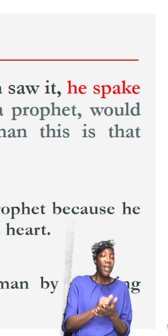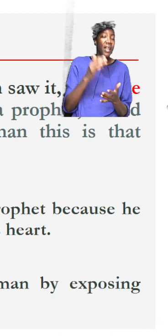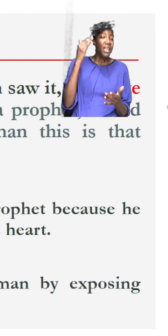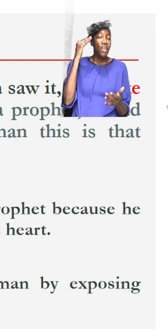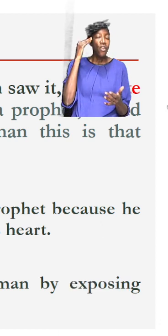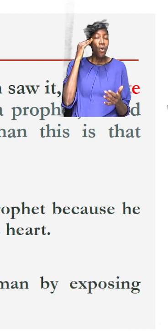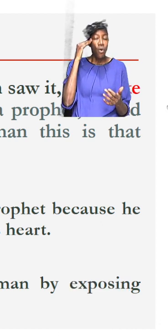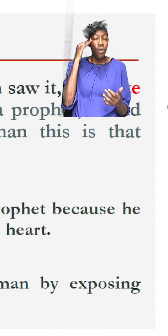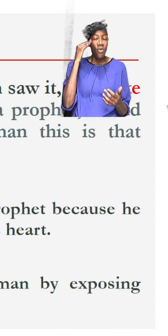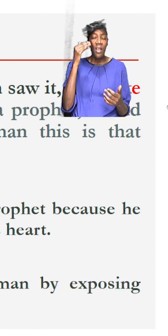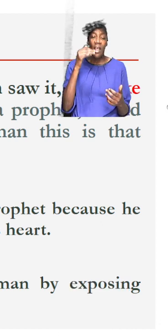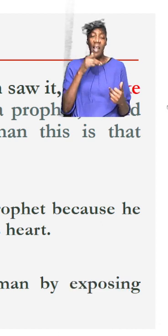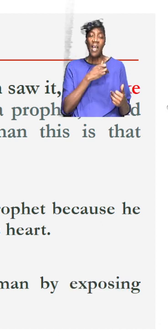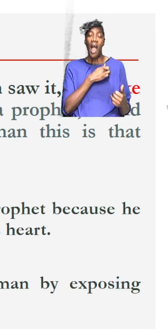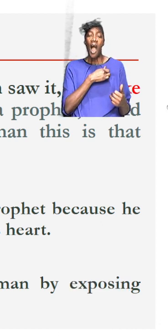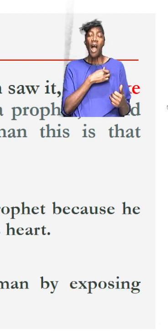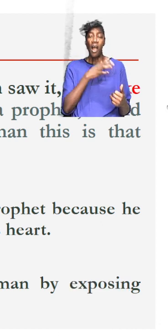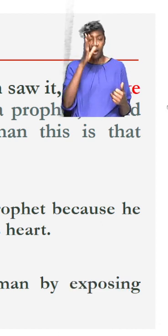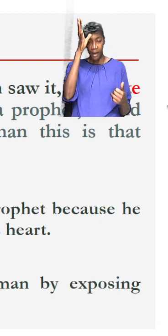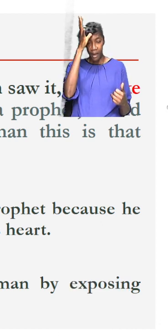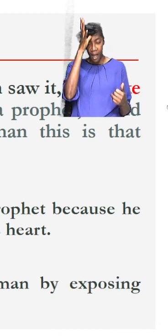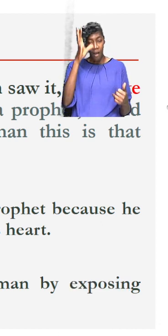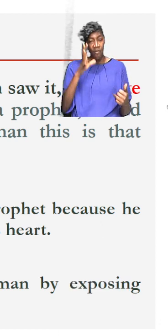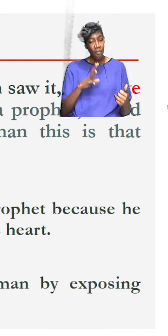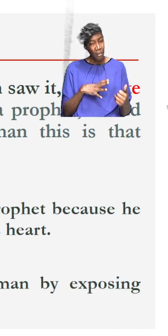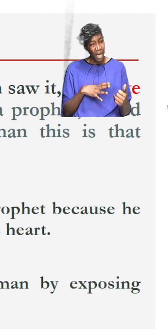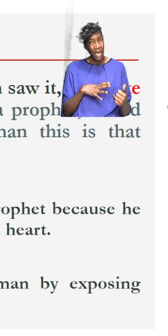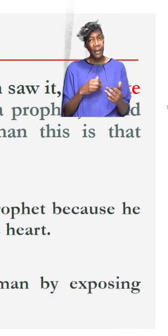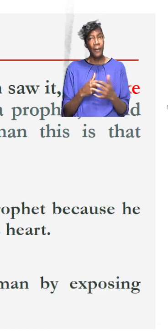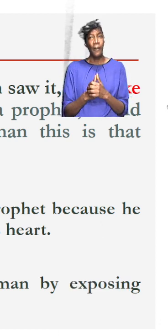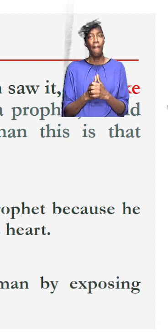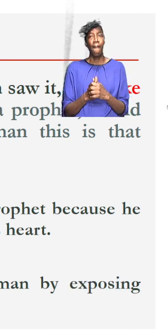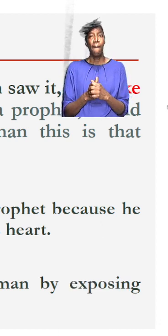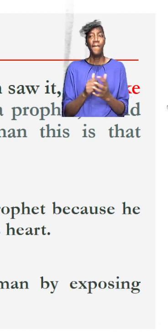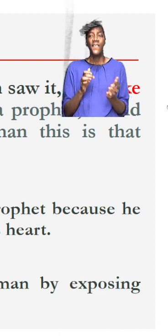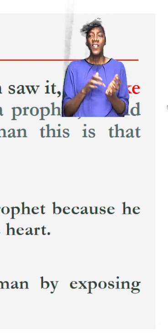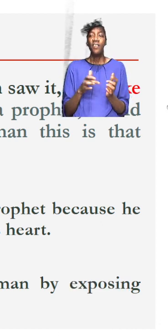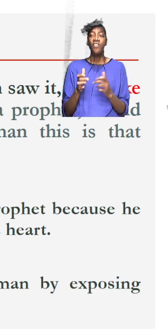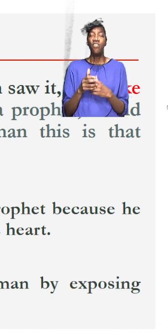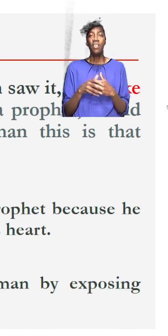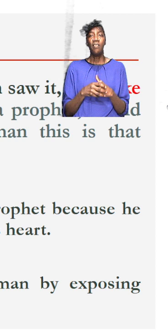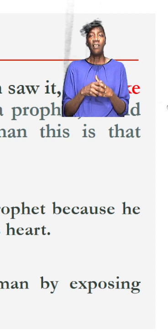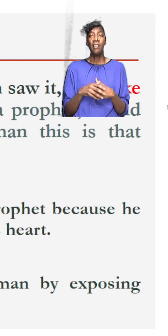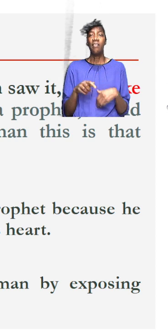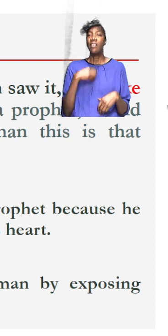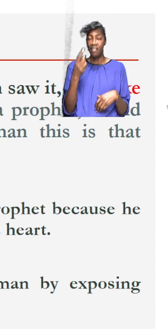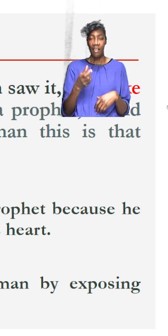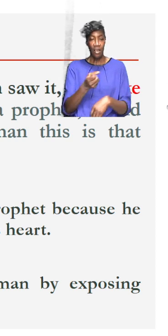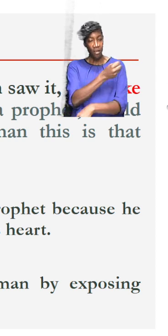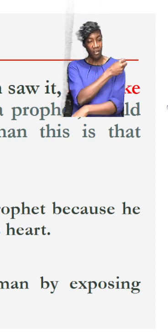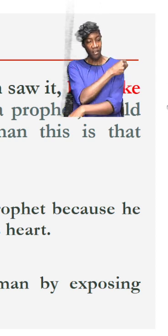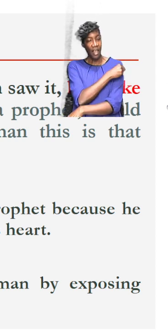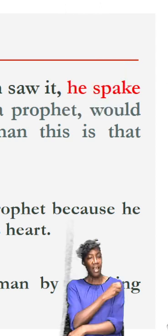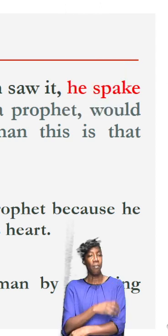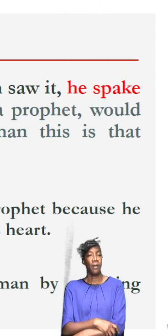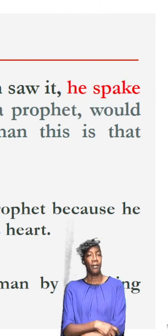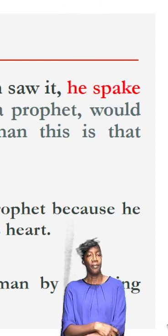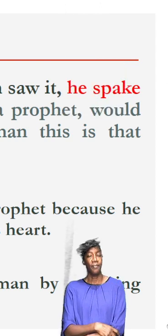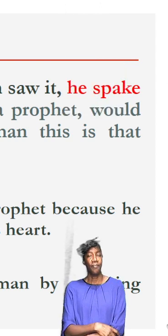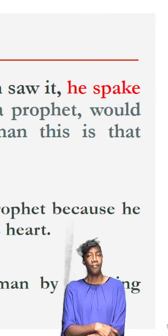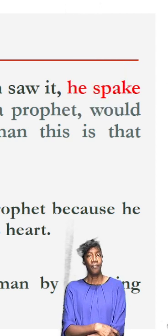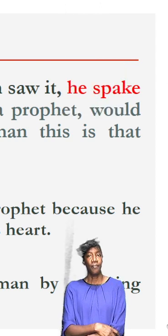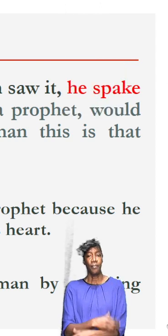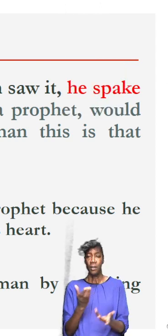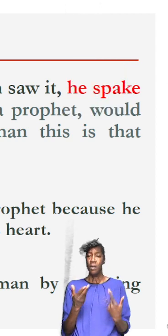heart of men. So Jesus said to Simon,